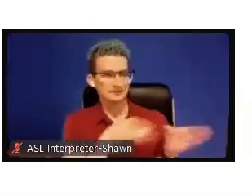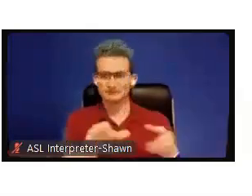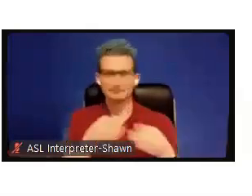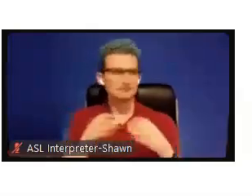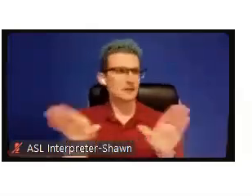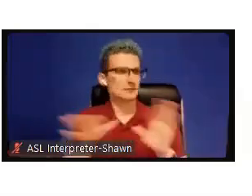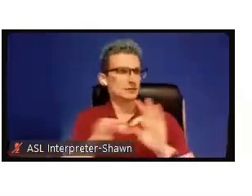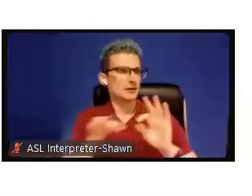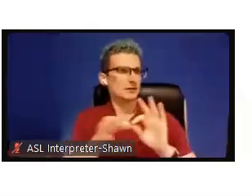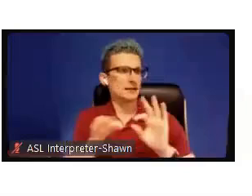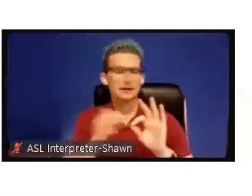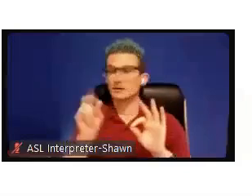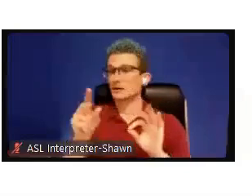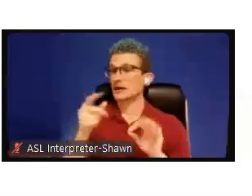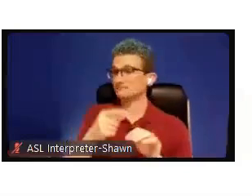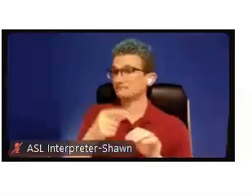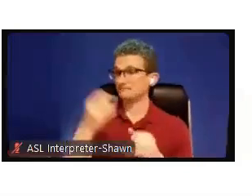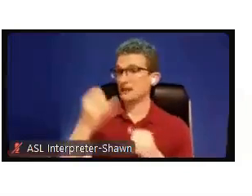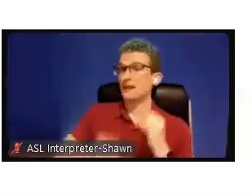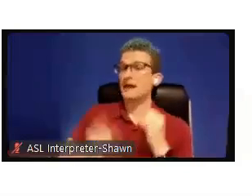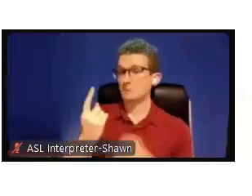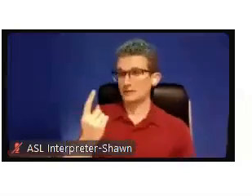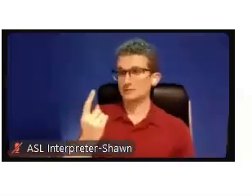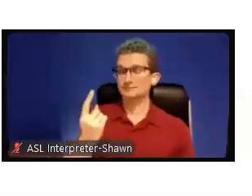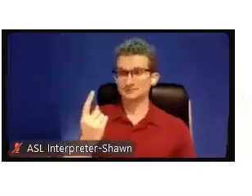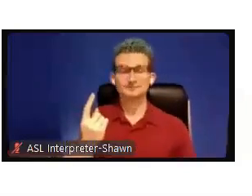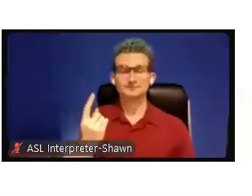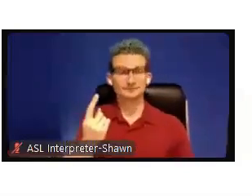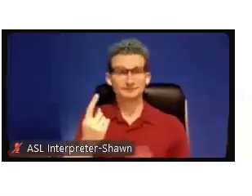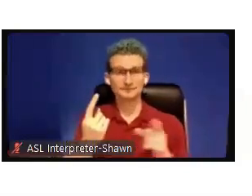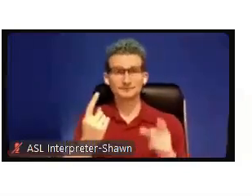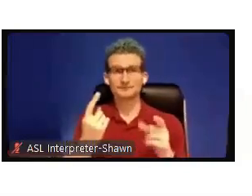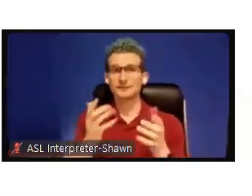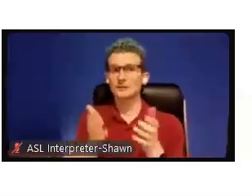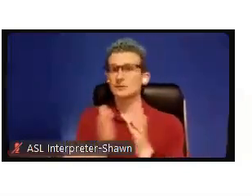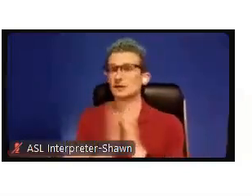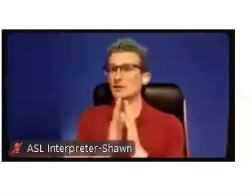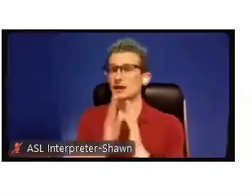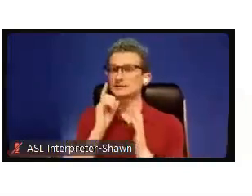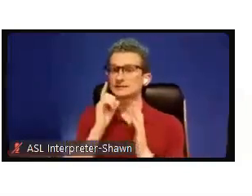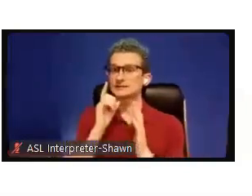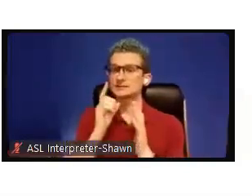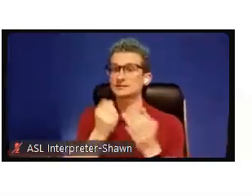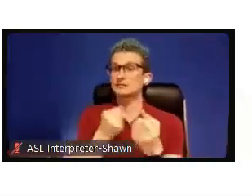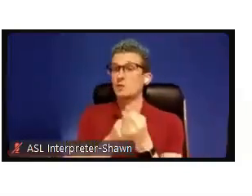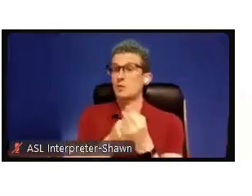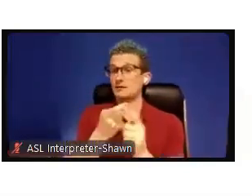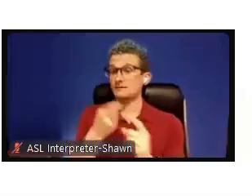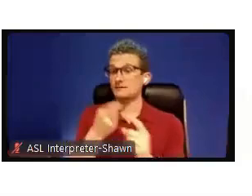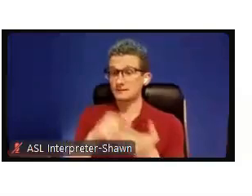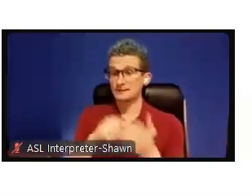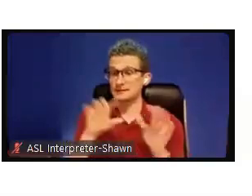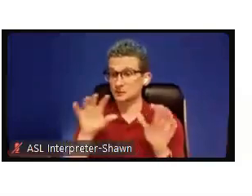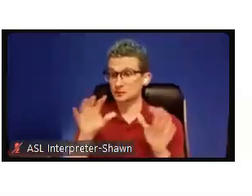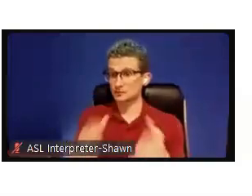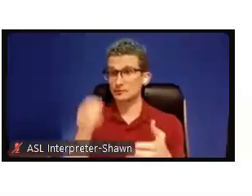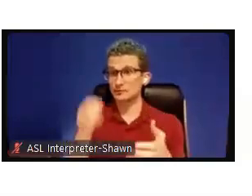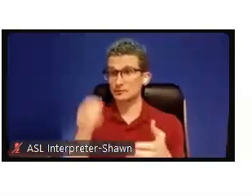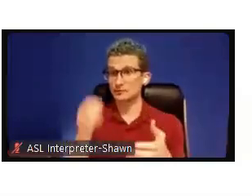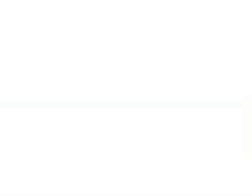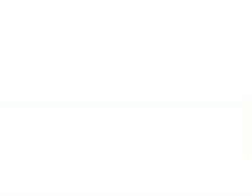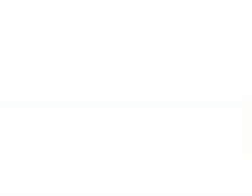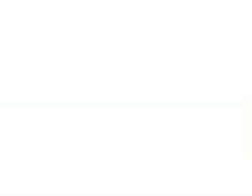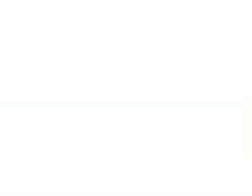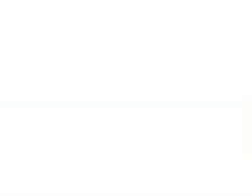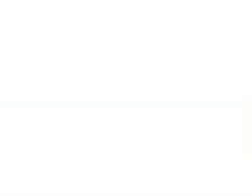is the last slide. So this is Perfect. a request for support from this group. If anyone is willing to spend some of their time